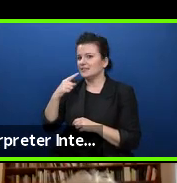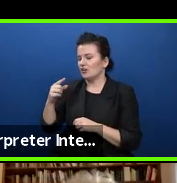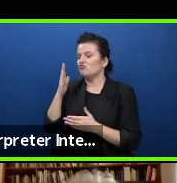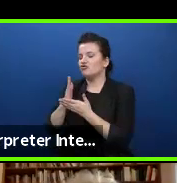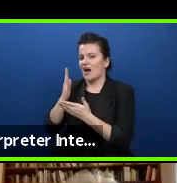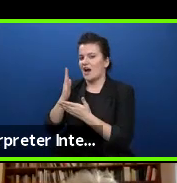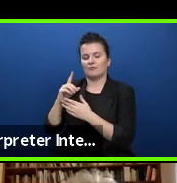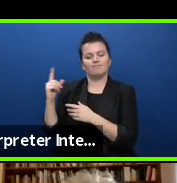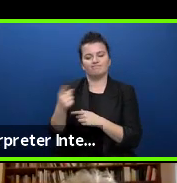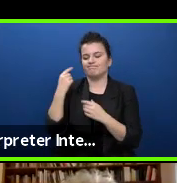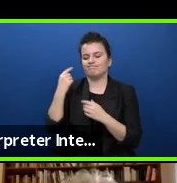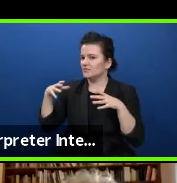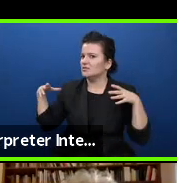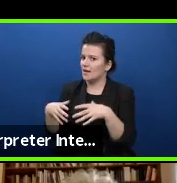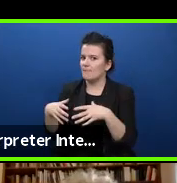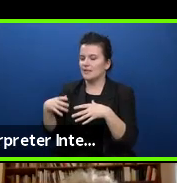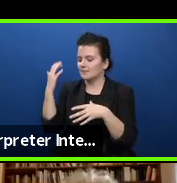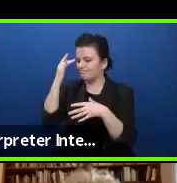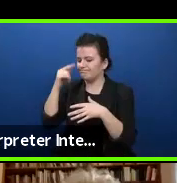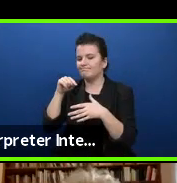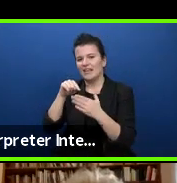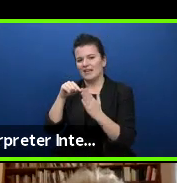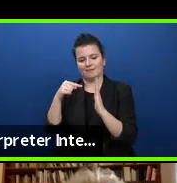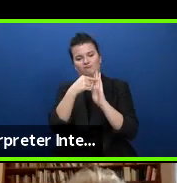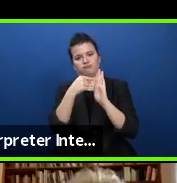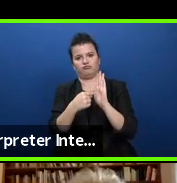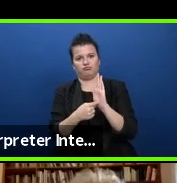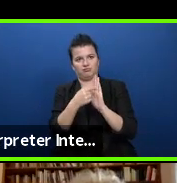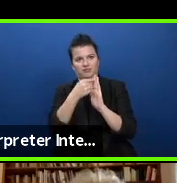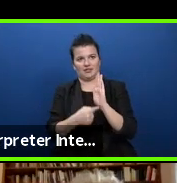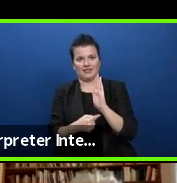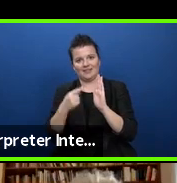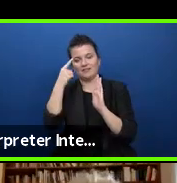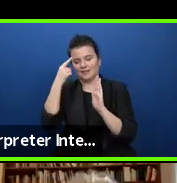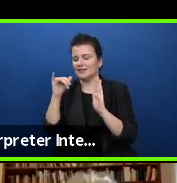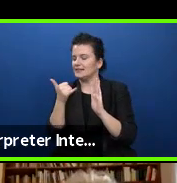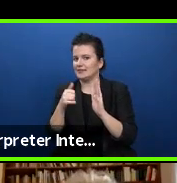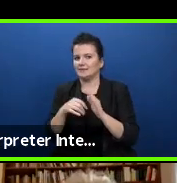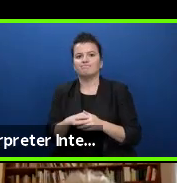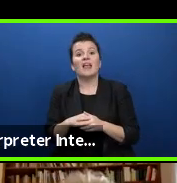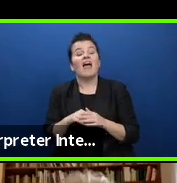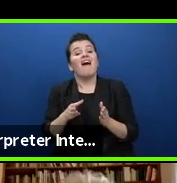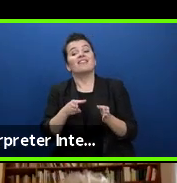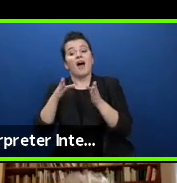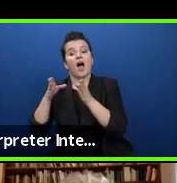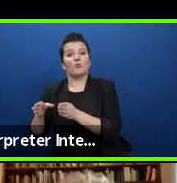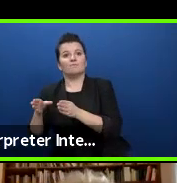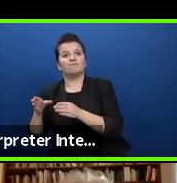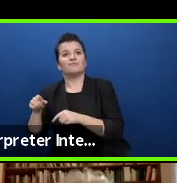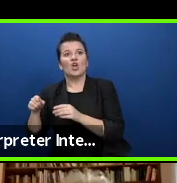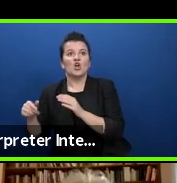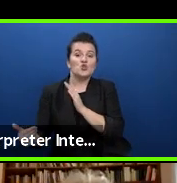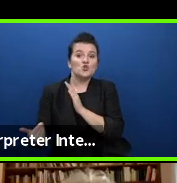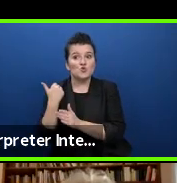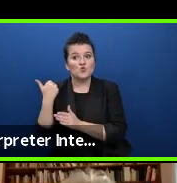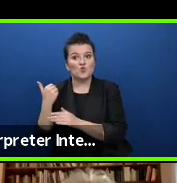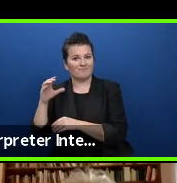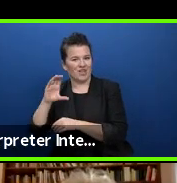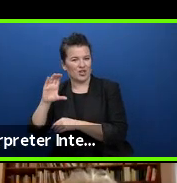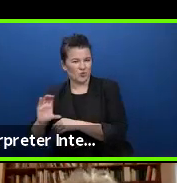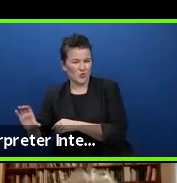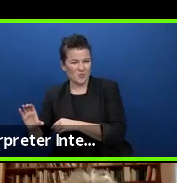together. I have a totally different, very practical question coming from the Zoom room. Claire Howells